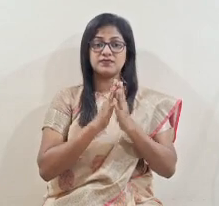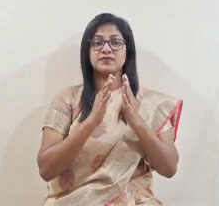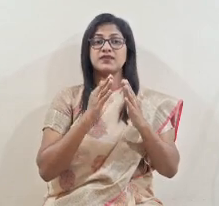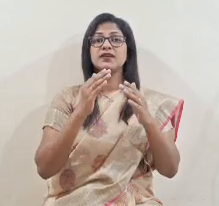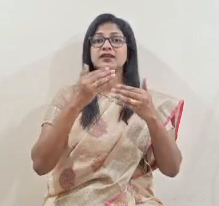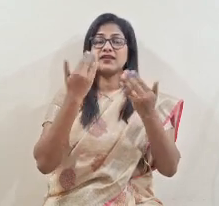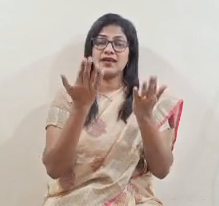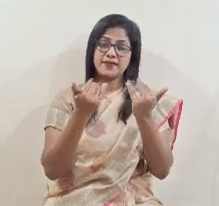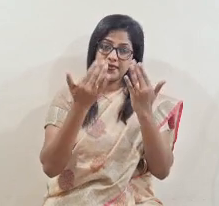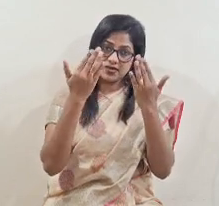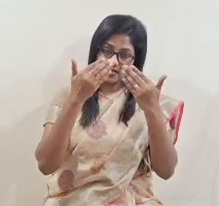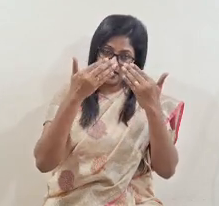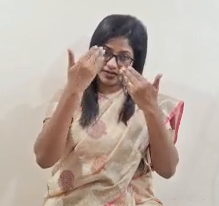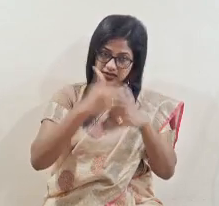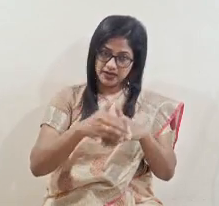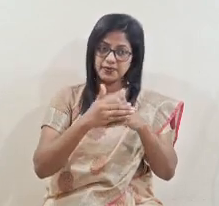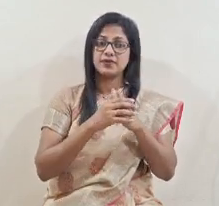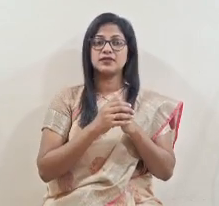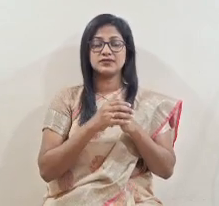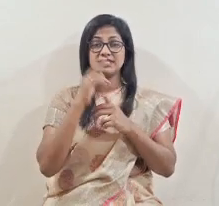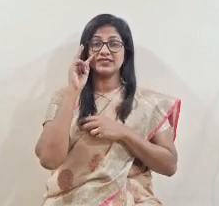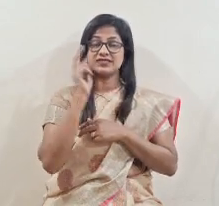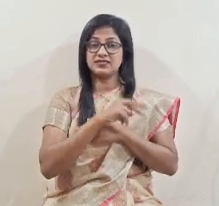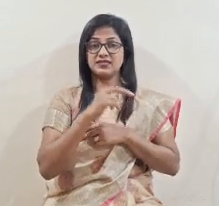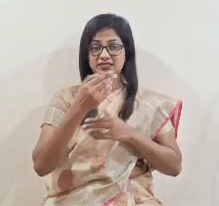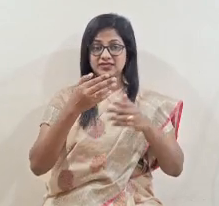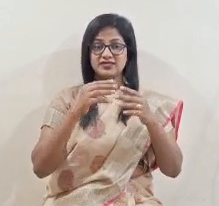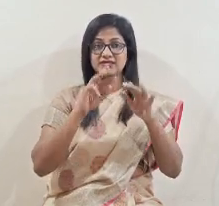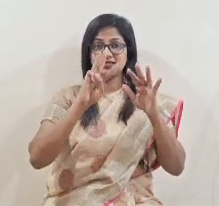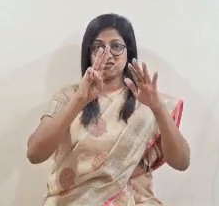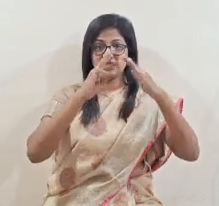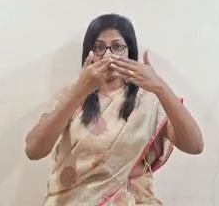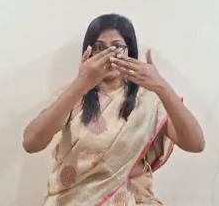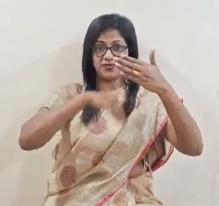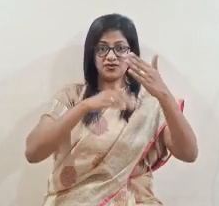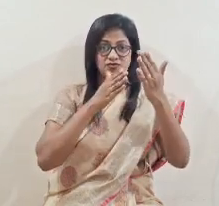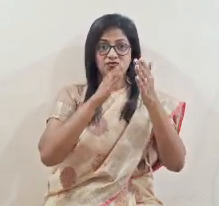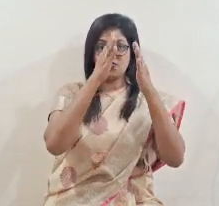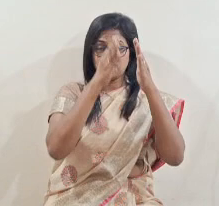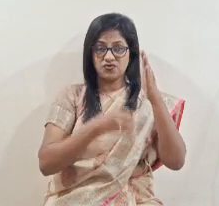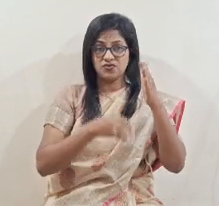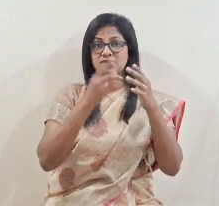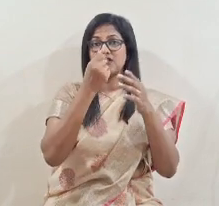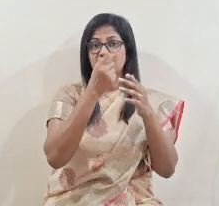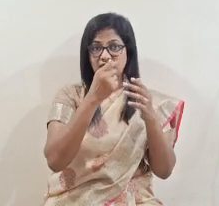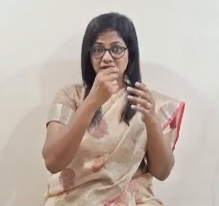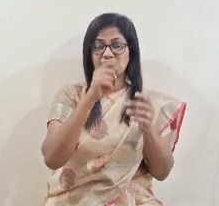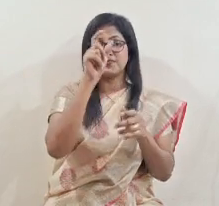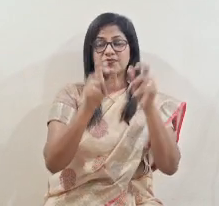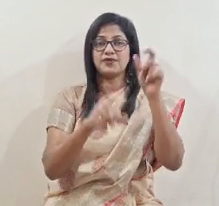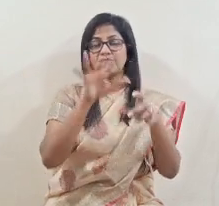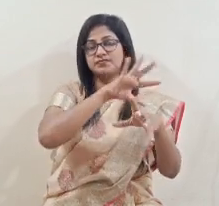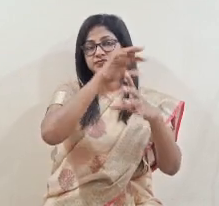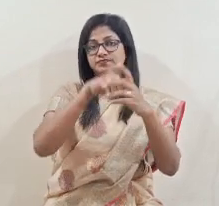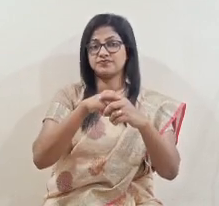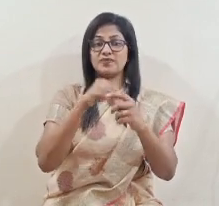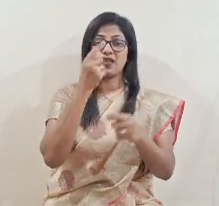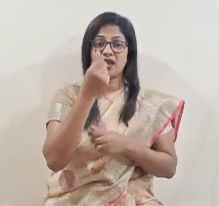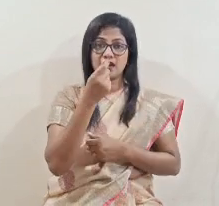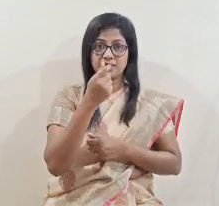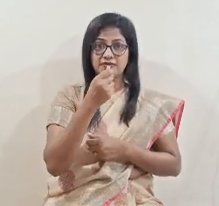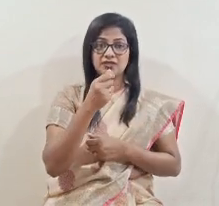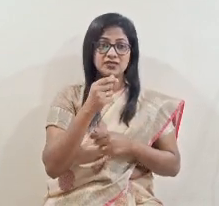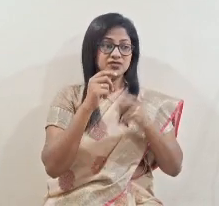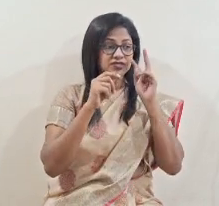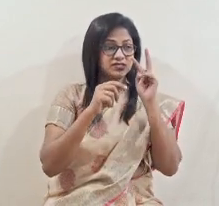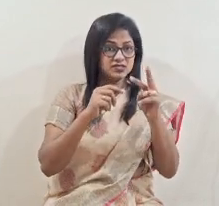which are available, capacity, and the if you look at the below 3 rows, there is fare, ridership and frequency. So the fare, if